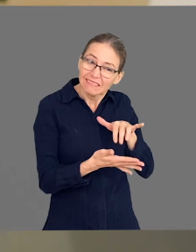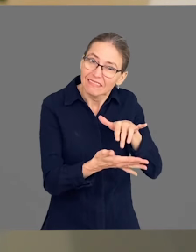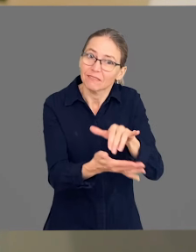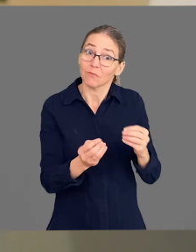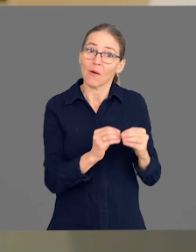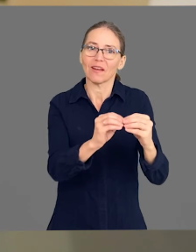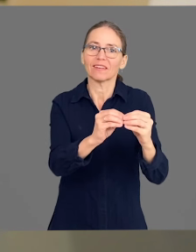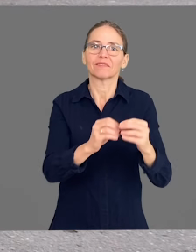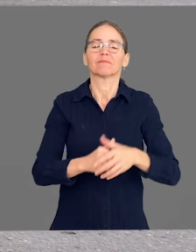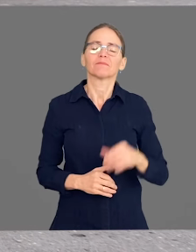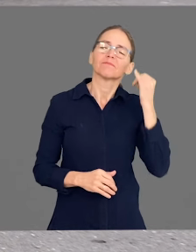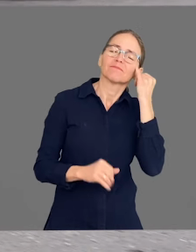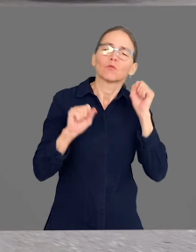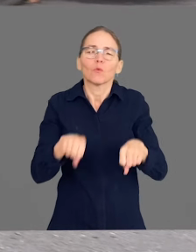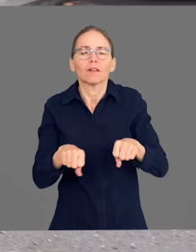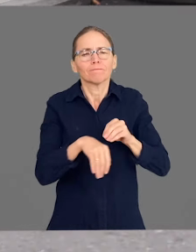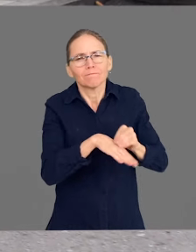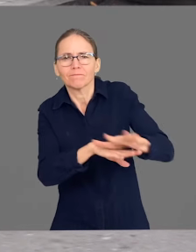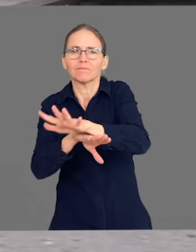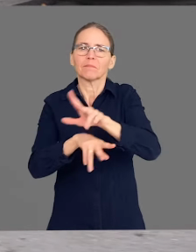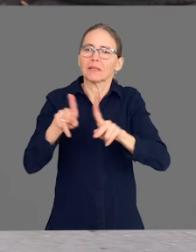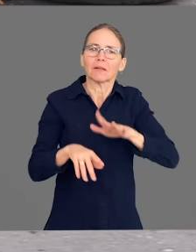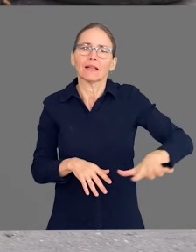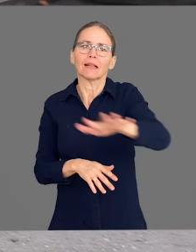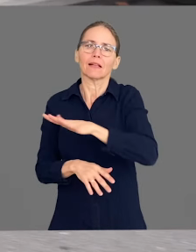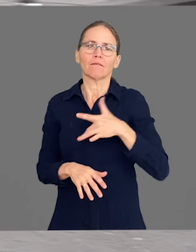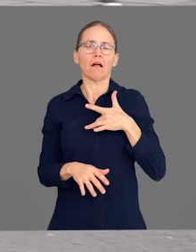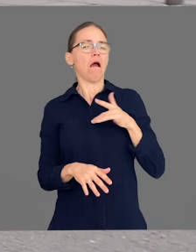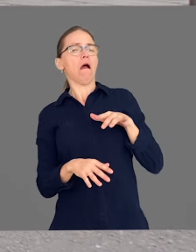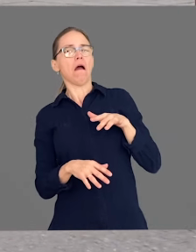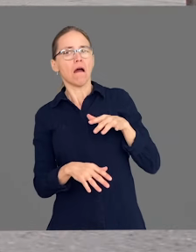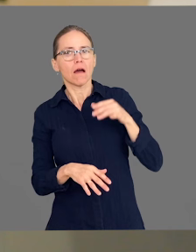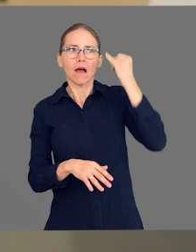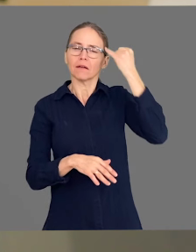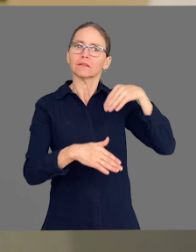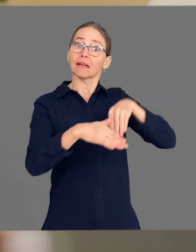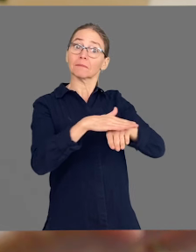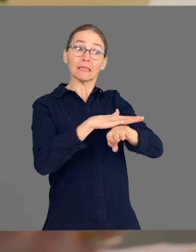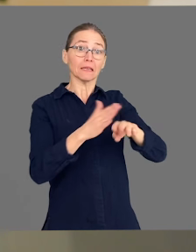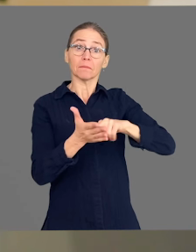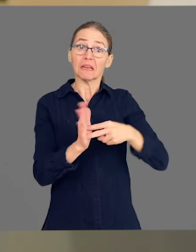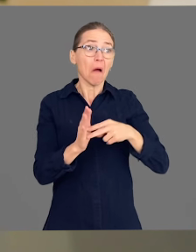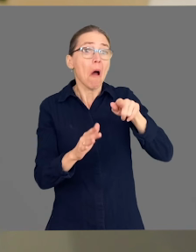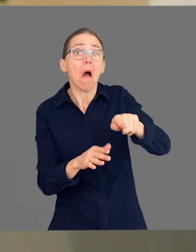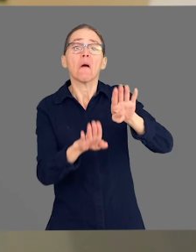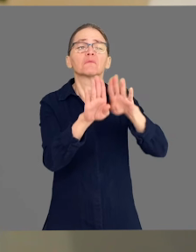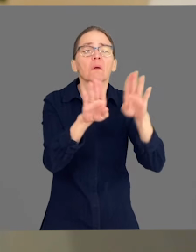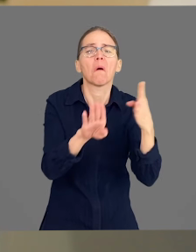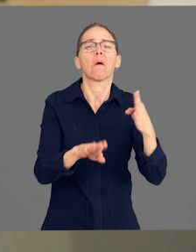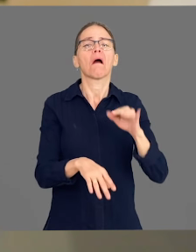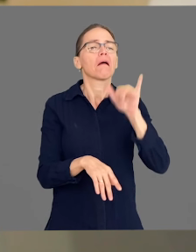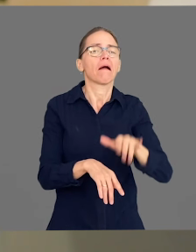minds to the possibilities of accessibility, not just ramps and doors and things,